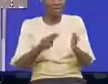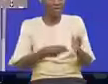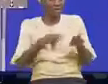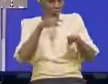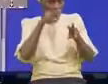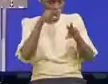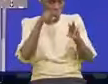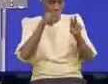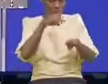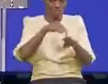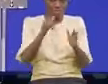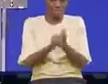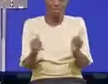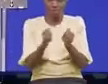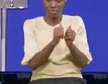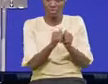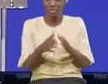mina miakpɔe ɖe du.